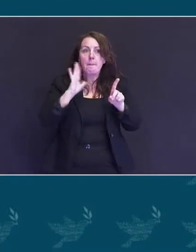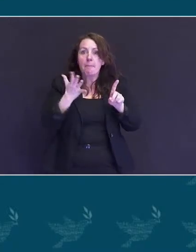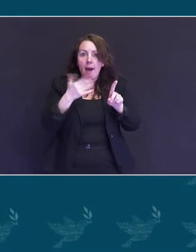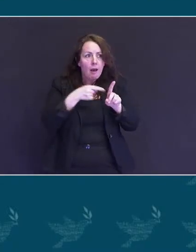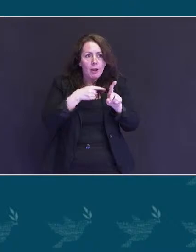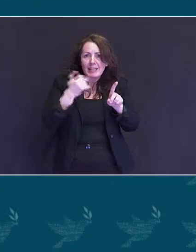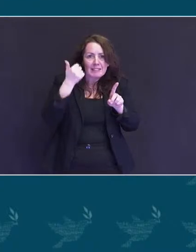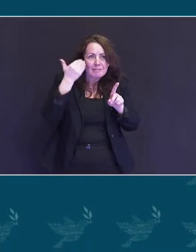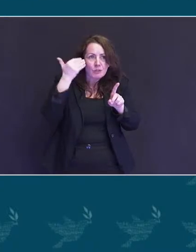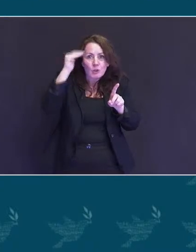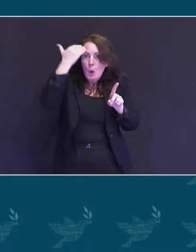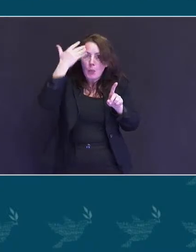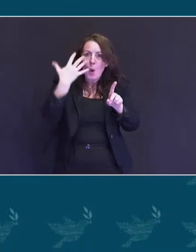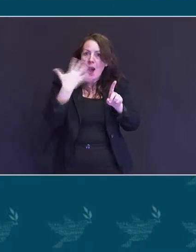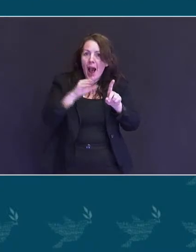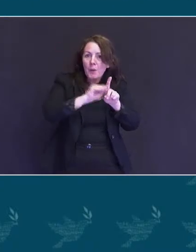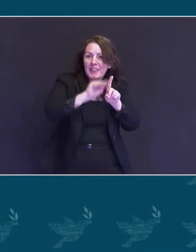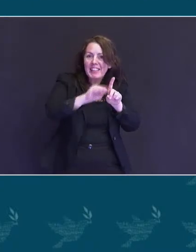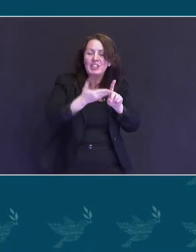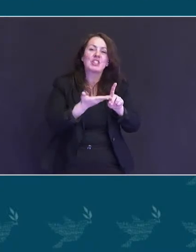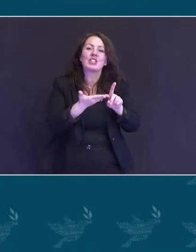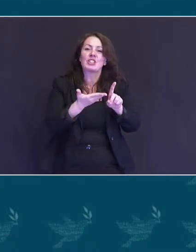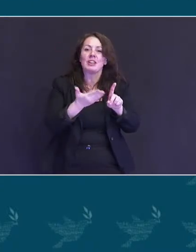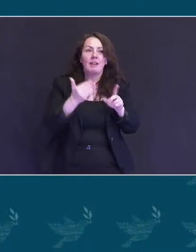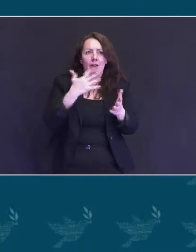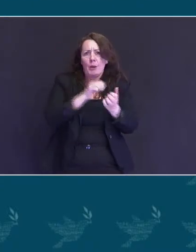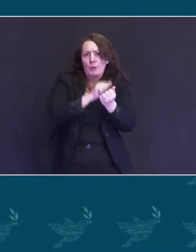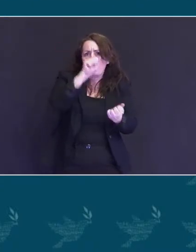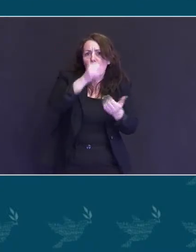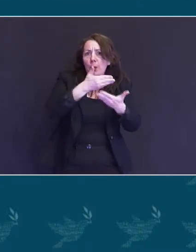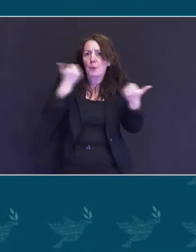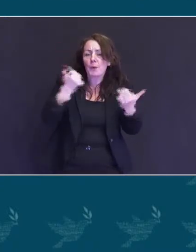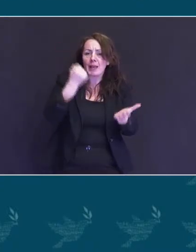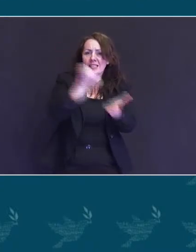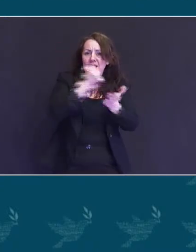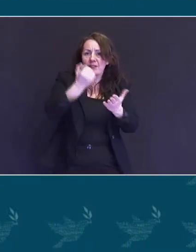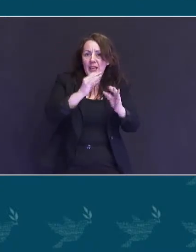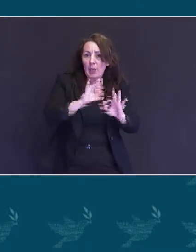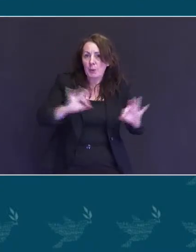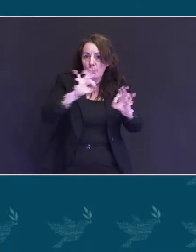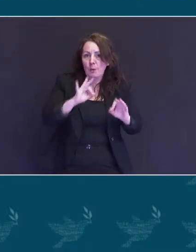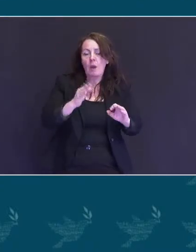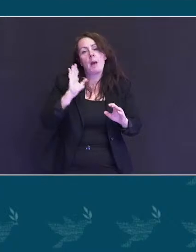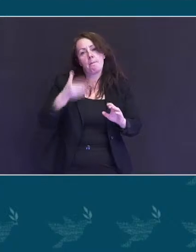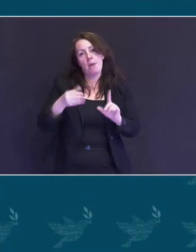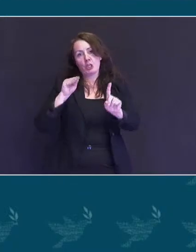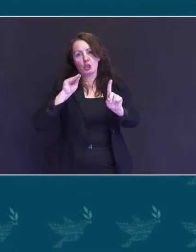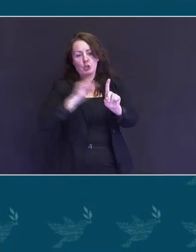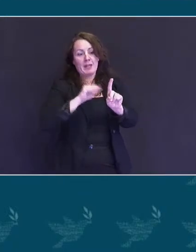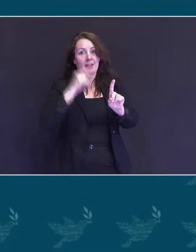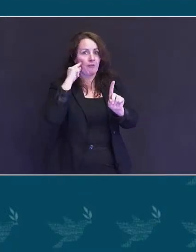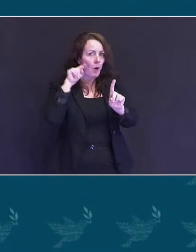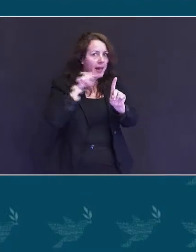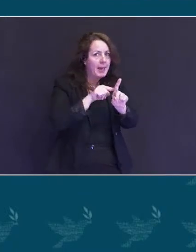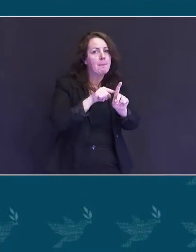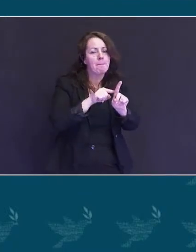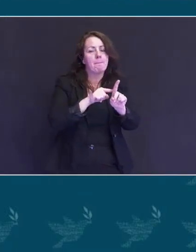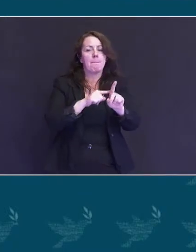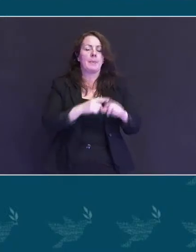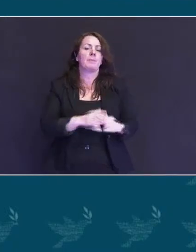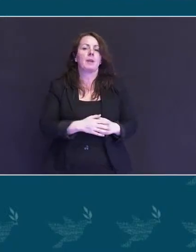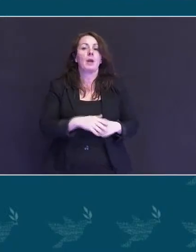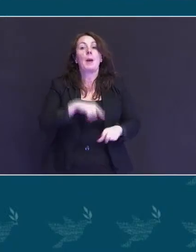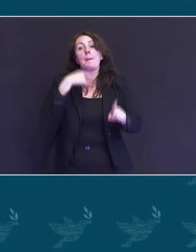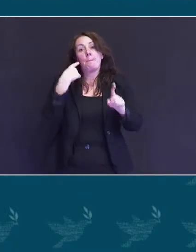but not be able to set up a program defined at ministry level. So they